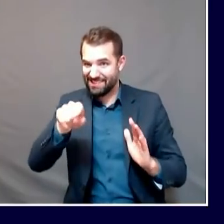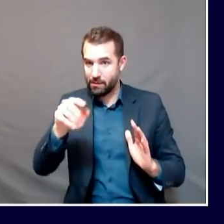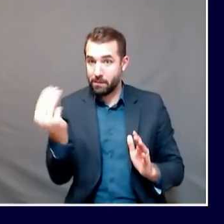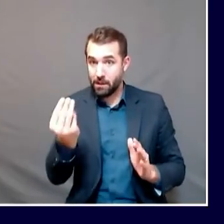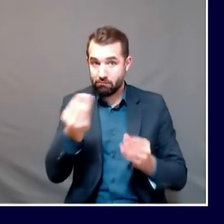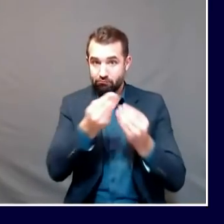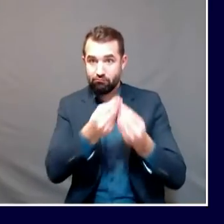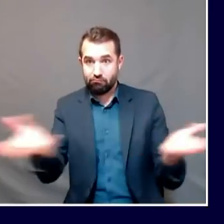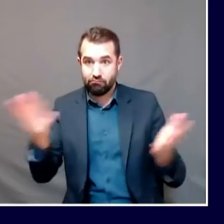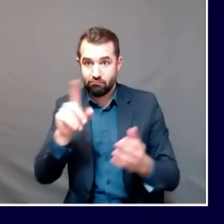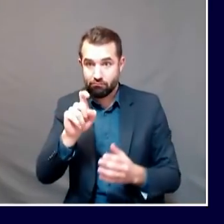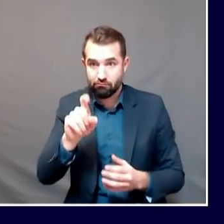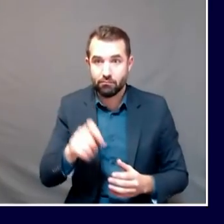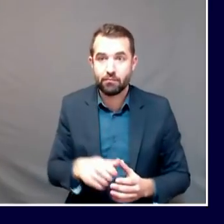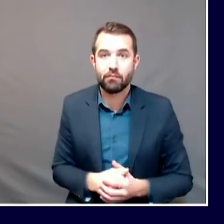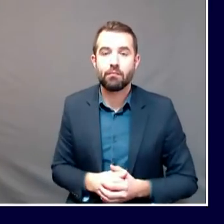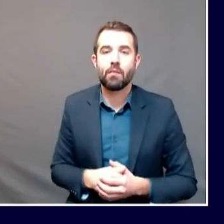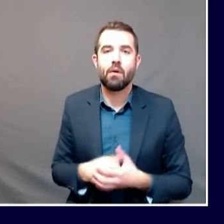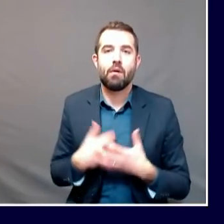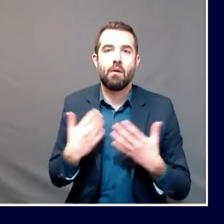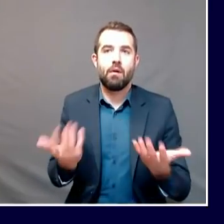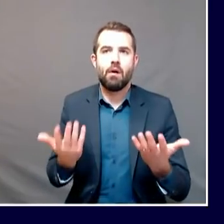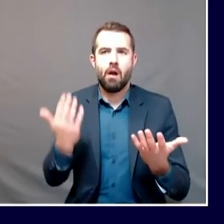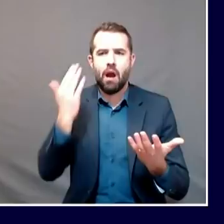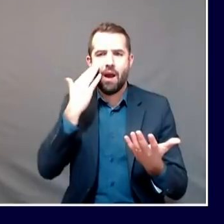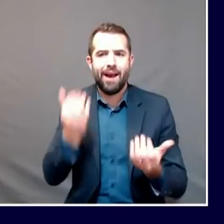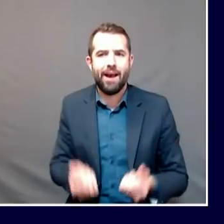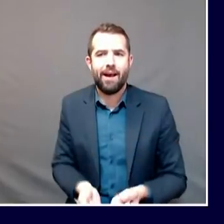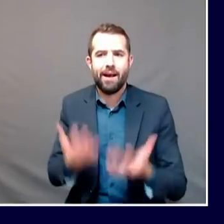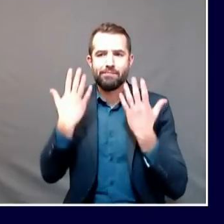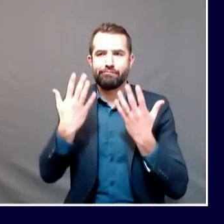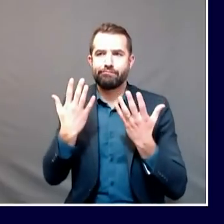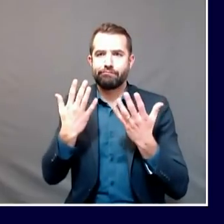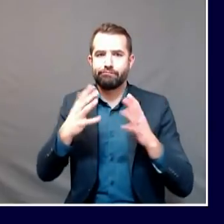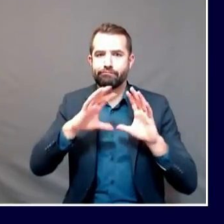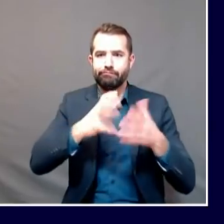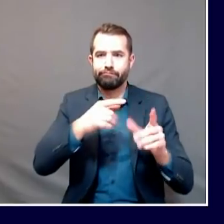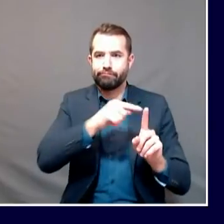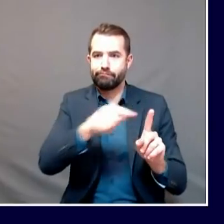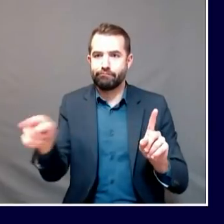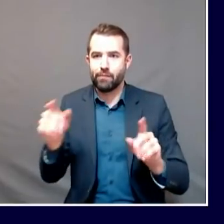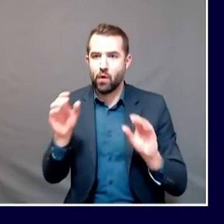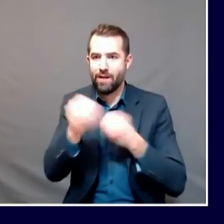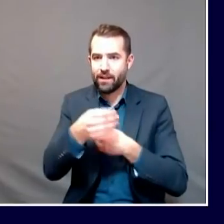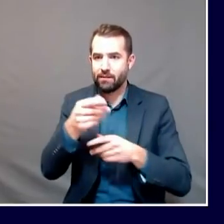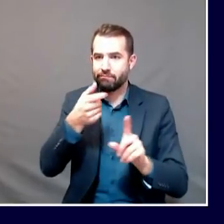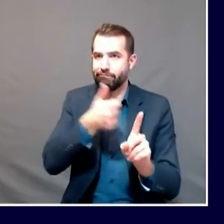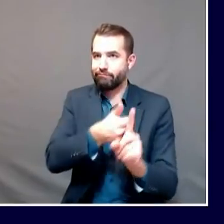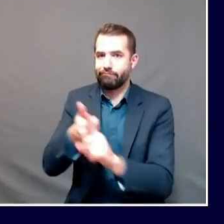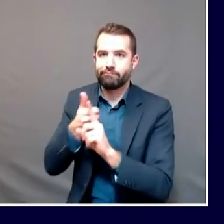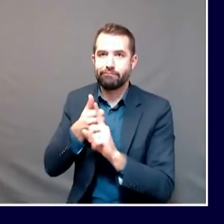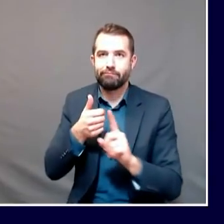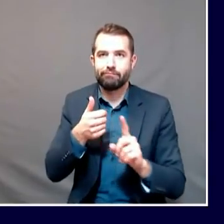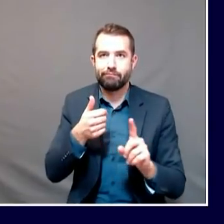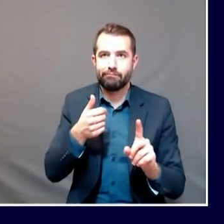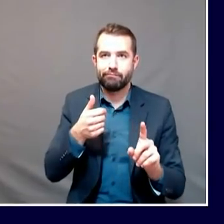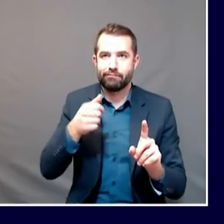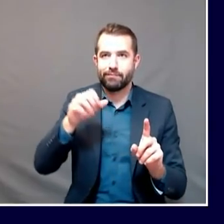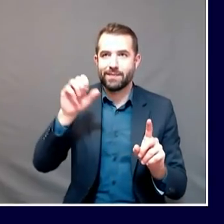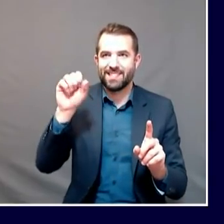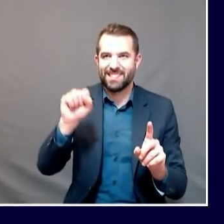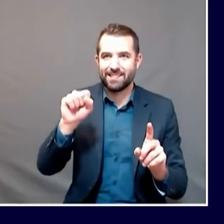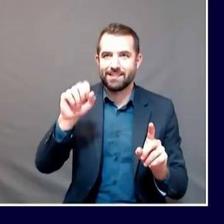pharmacies. Do you know how many such facilities there are in the state that will be receiving those vaccines?